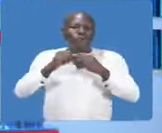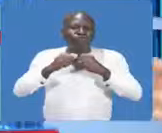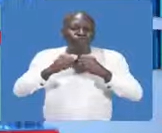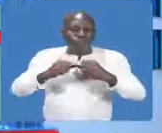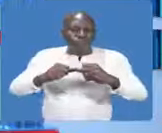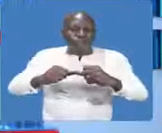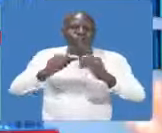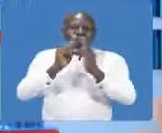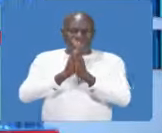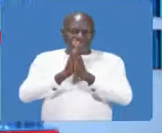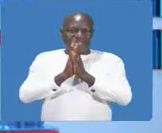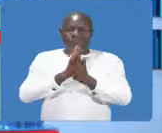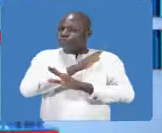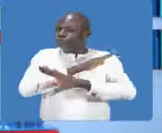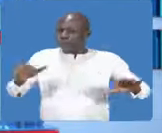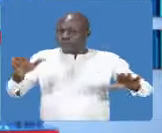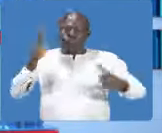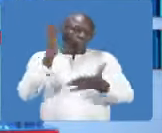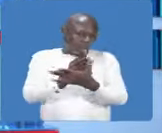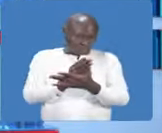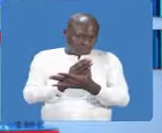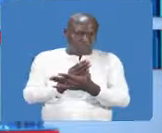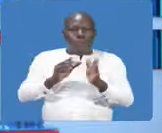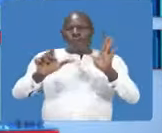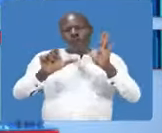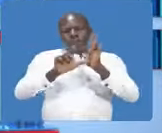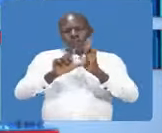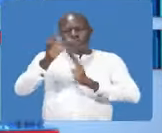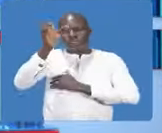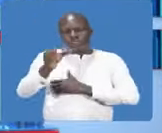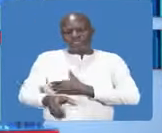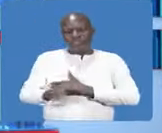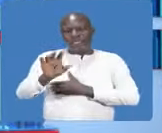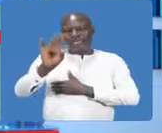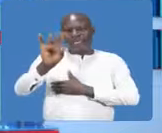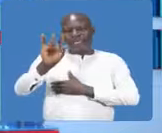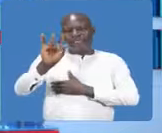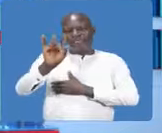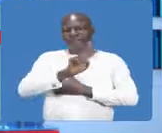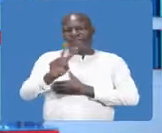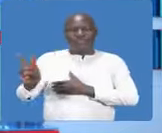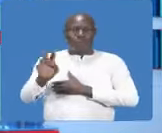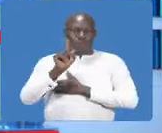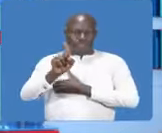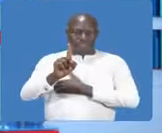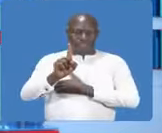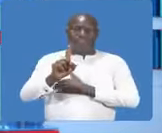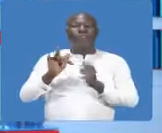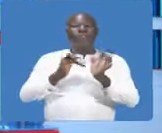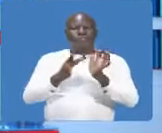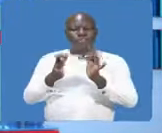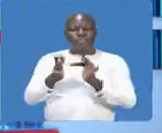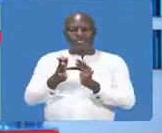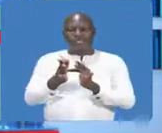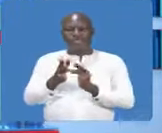Mamunyai empai boda. Luke chapter 18, verse 1 was in Jesus